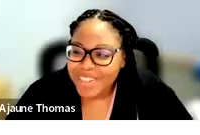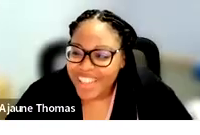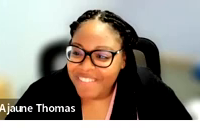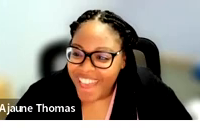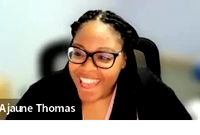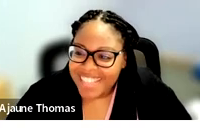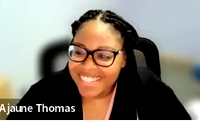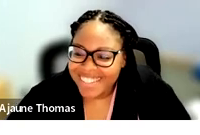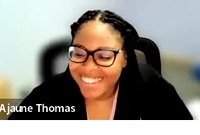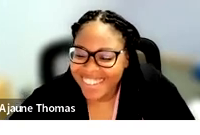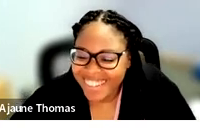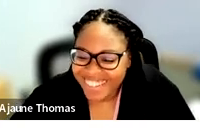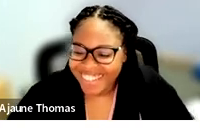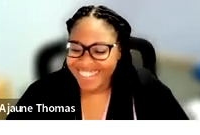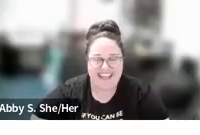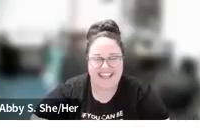you switched that fast?